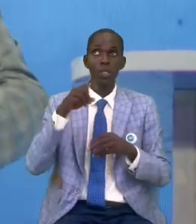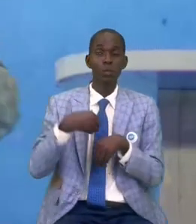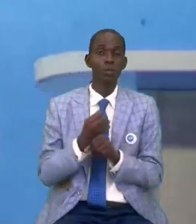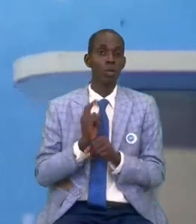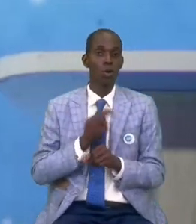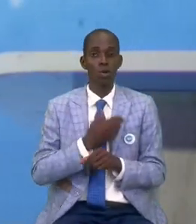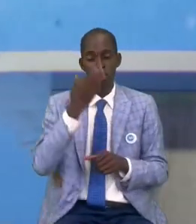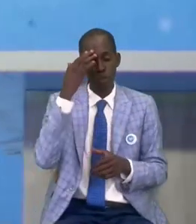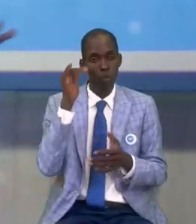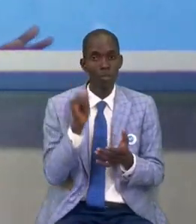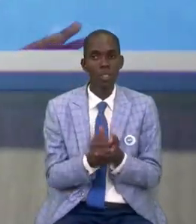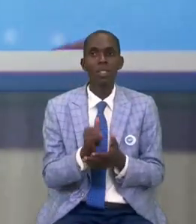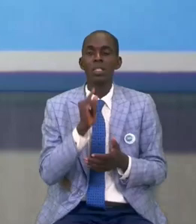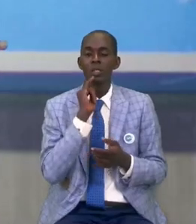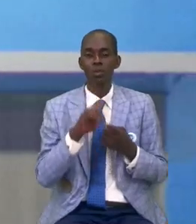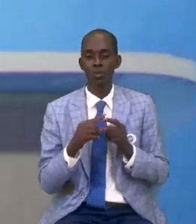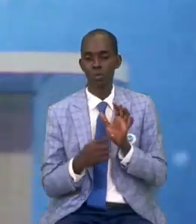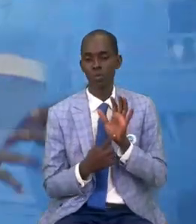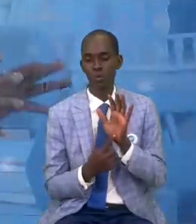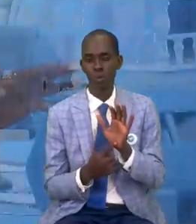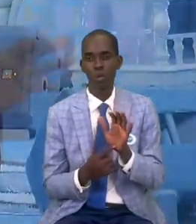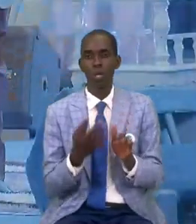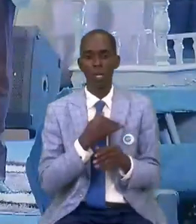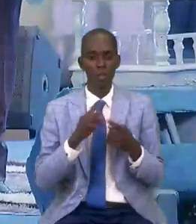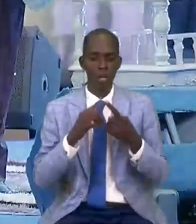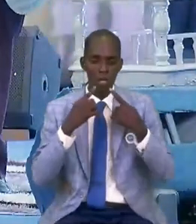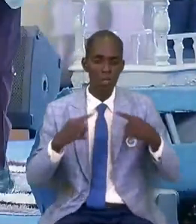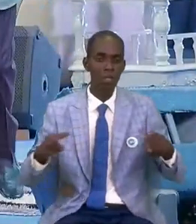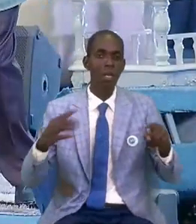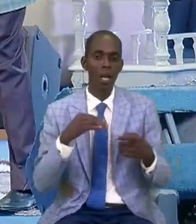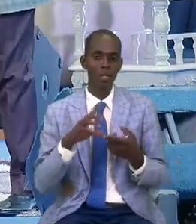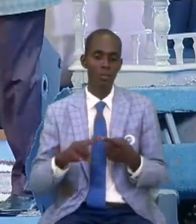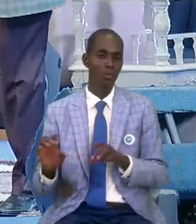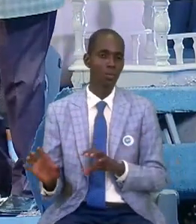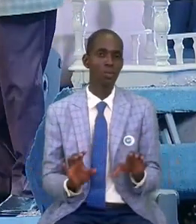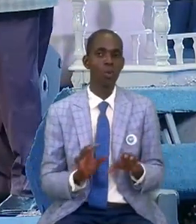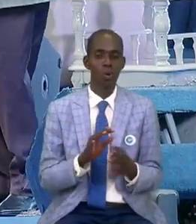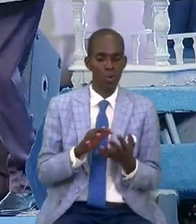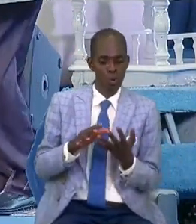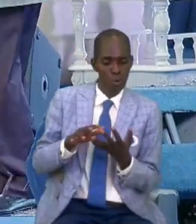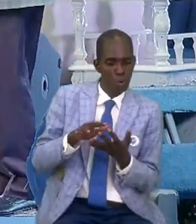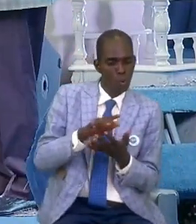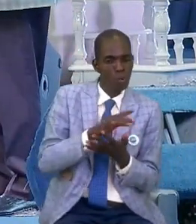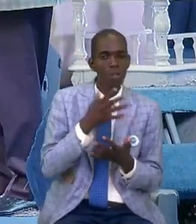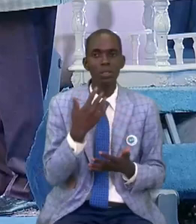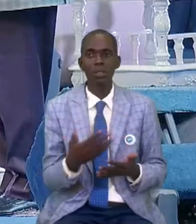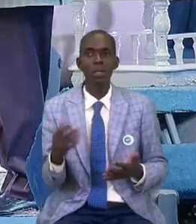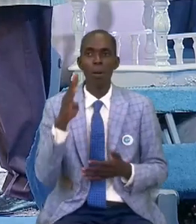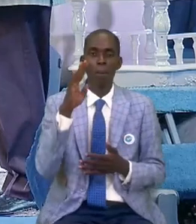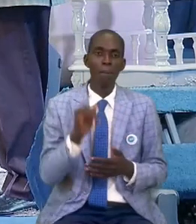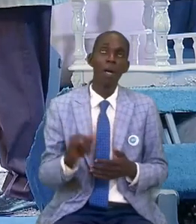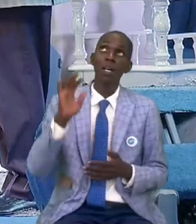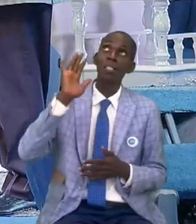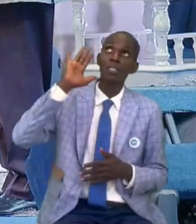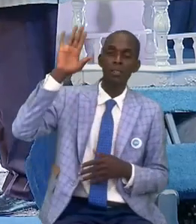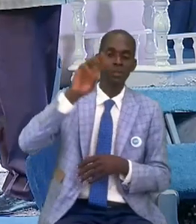to do those things by his mighty power. That's why the woe